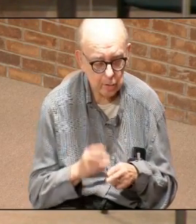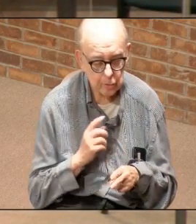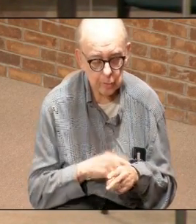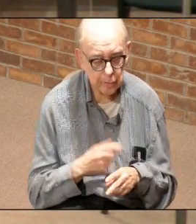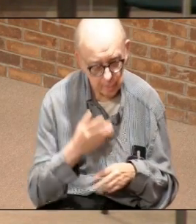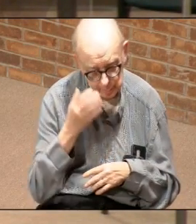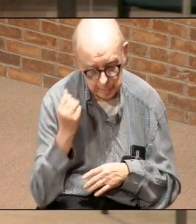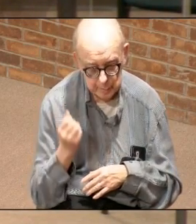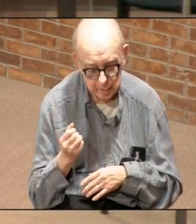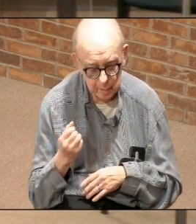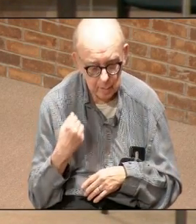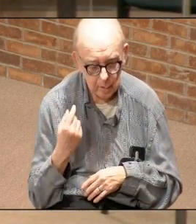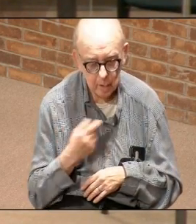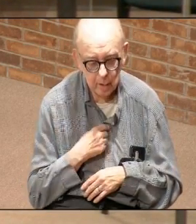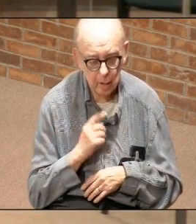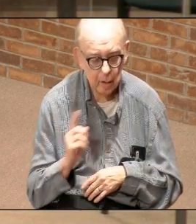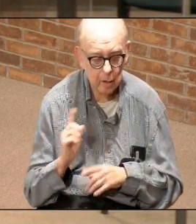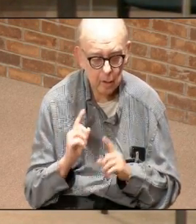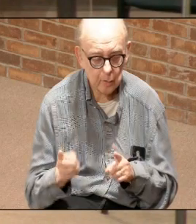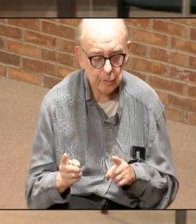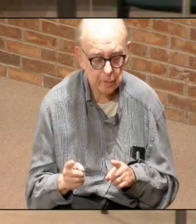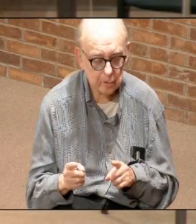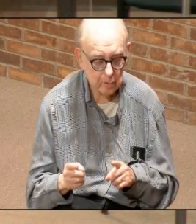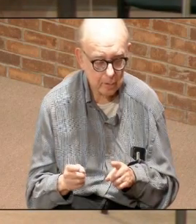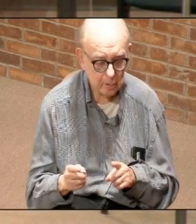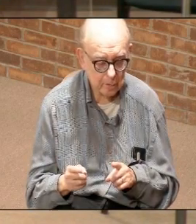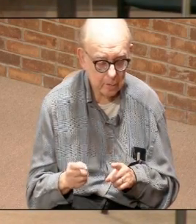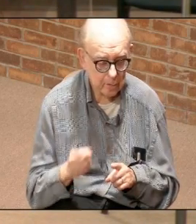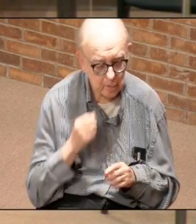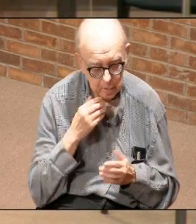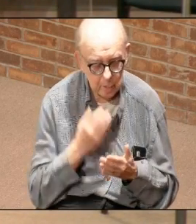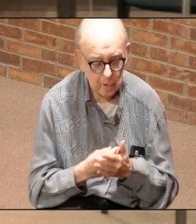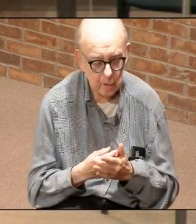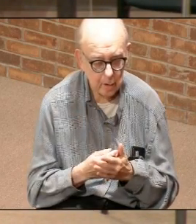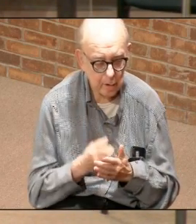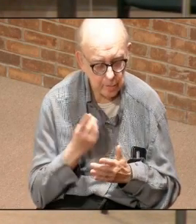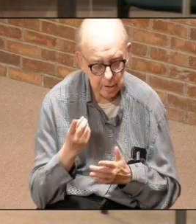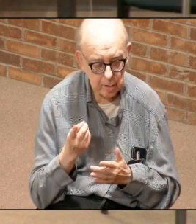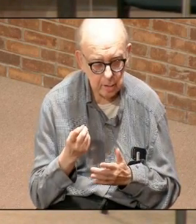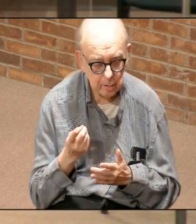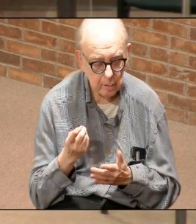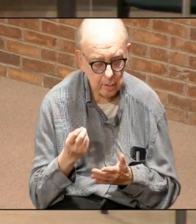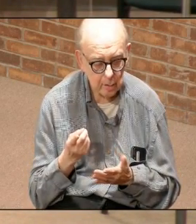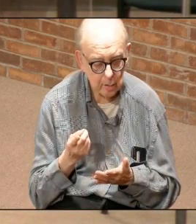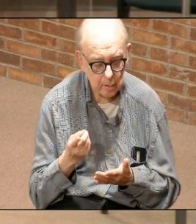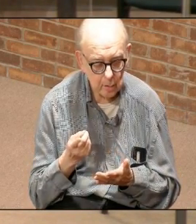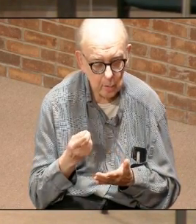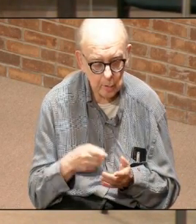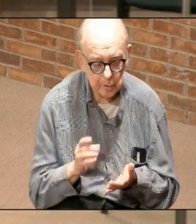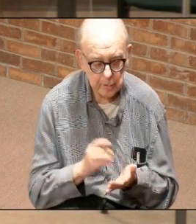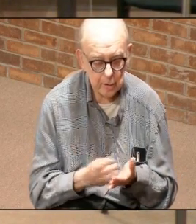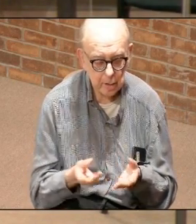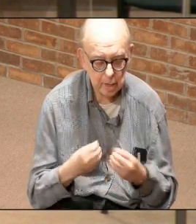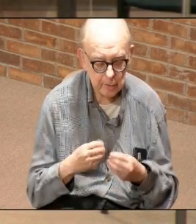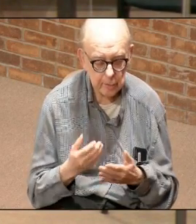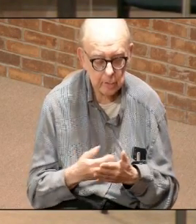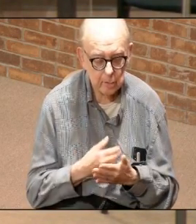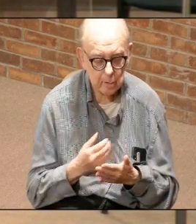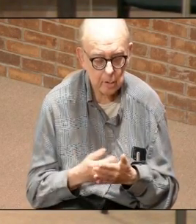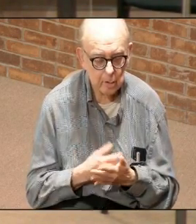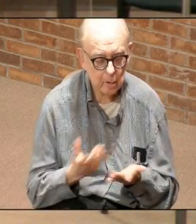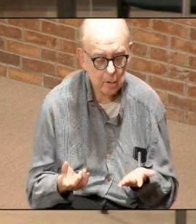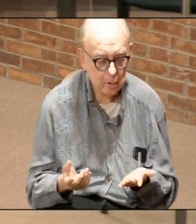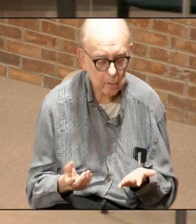memory, we would always go to her to figure out when the doctors gave us new medicine, would this